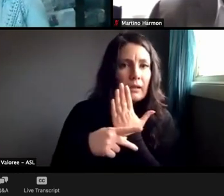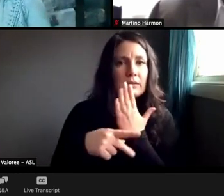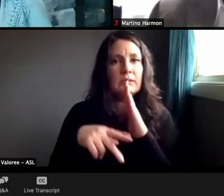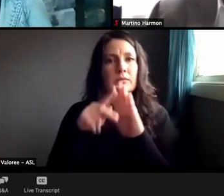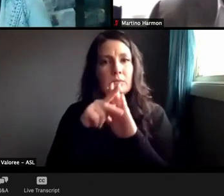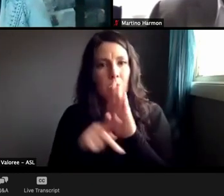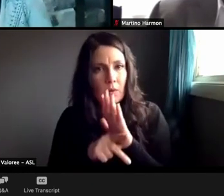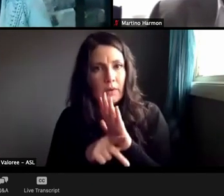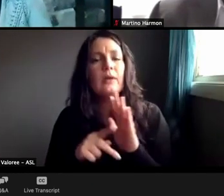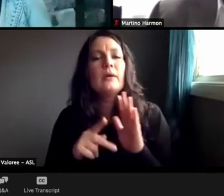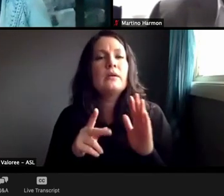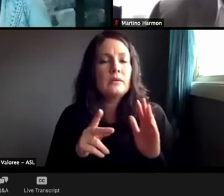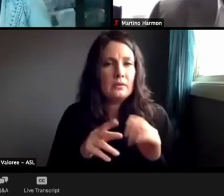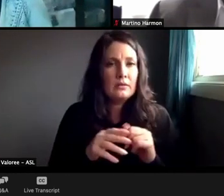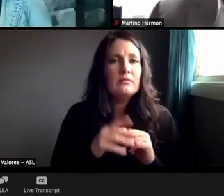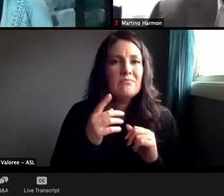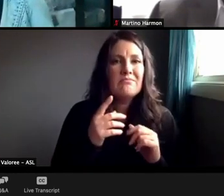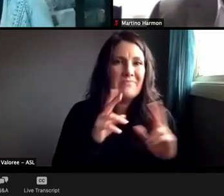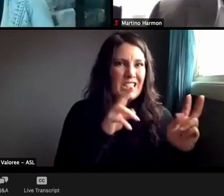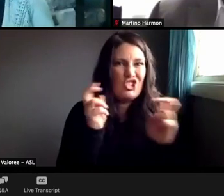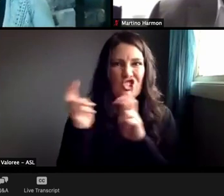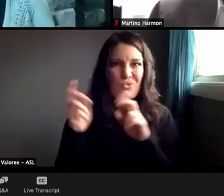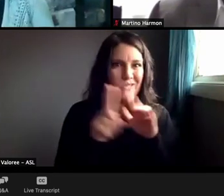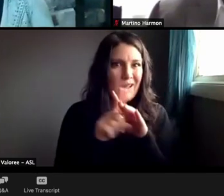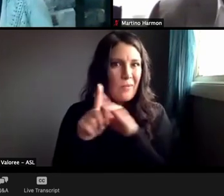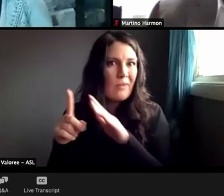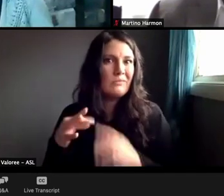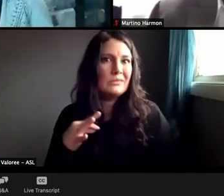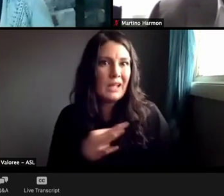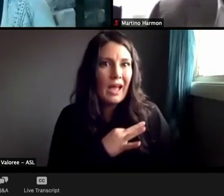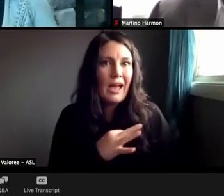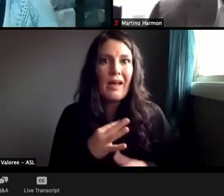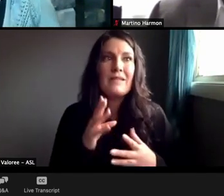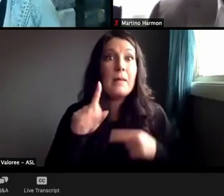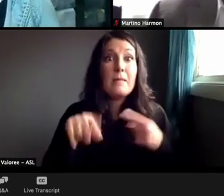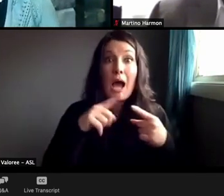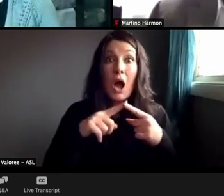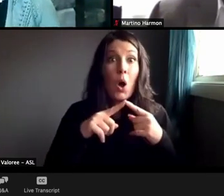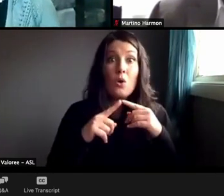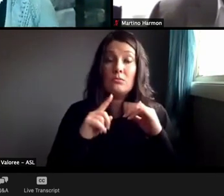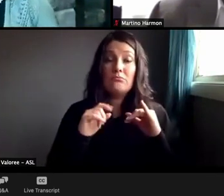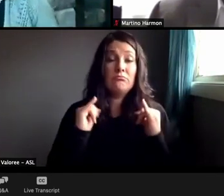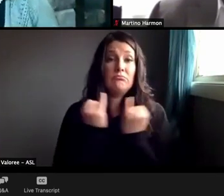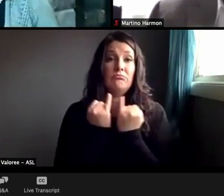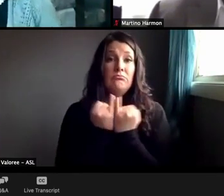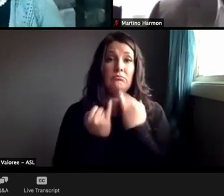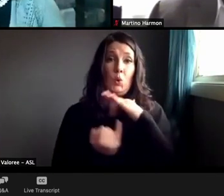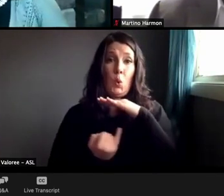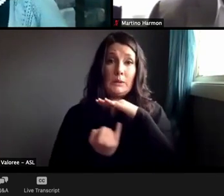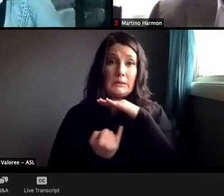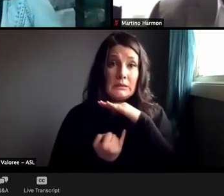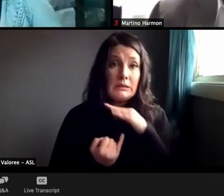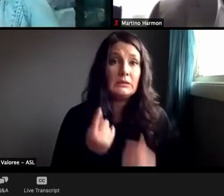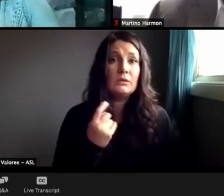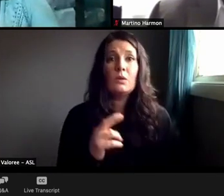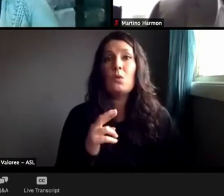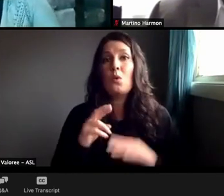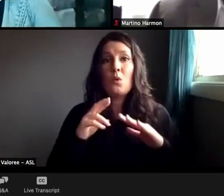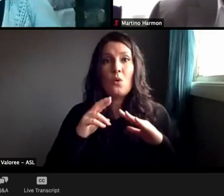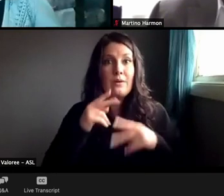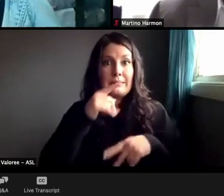that faculty and staff were facing, whether it would be to quarantine or isolate or to address childcare